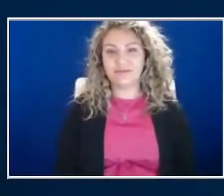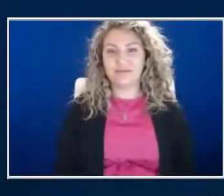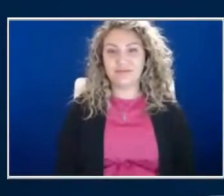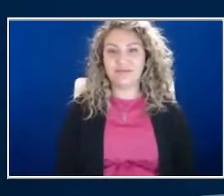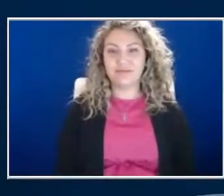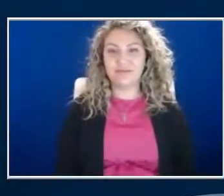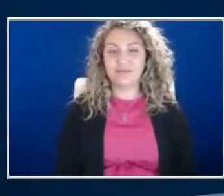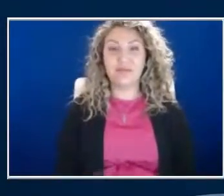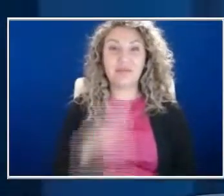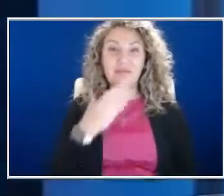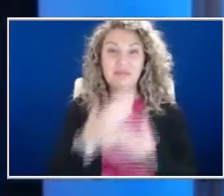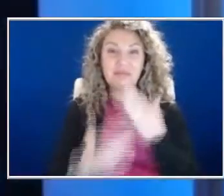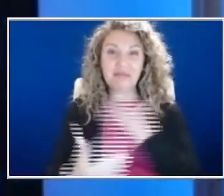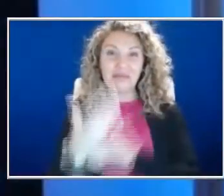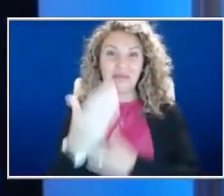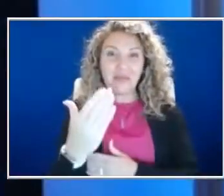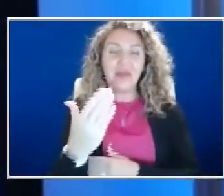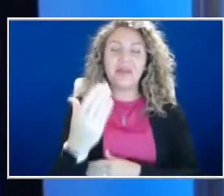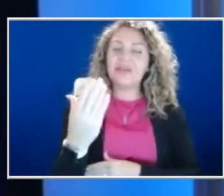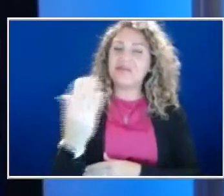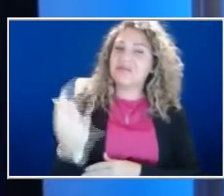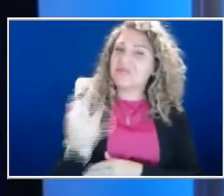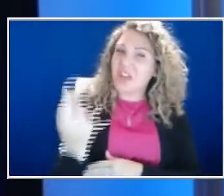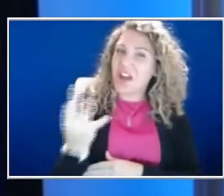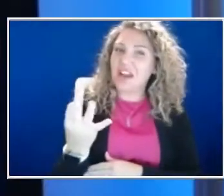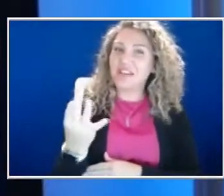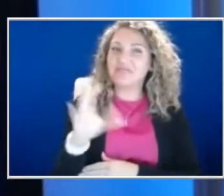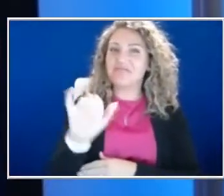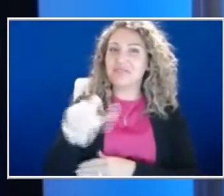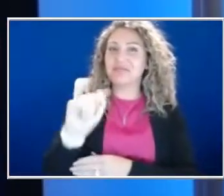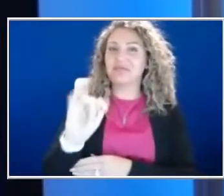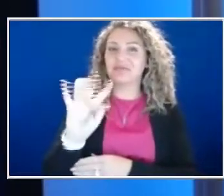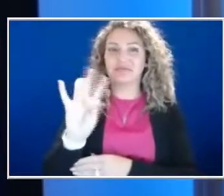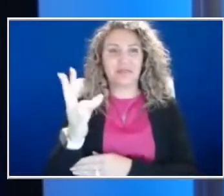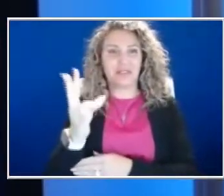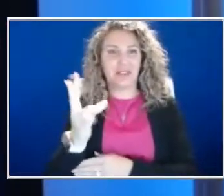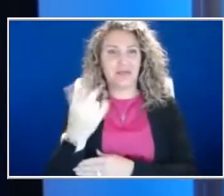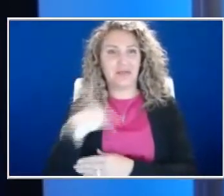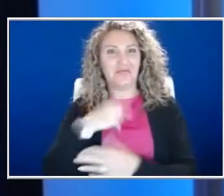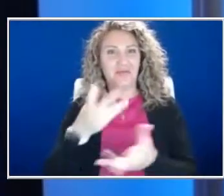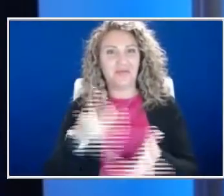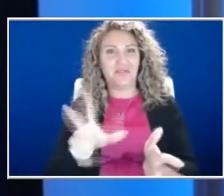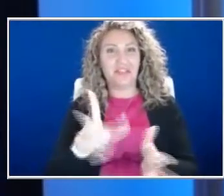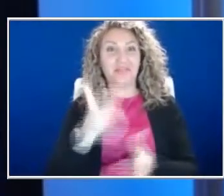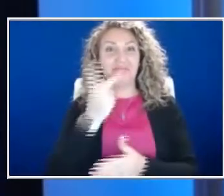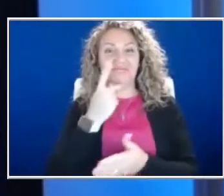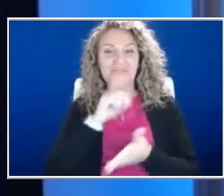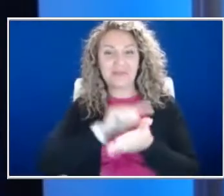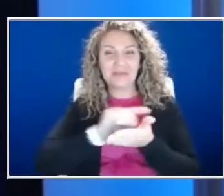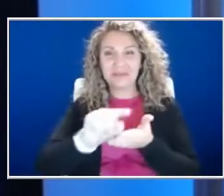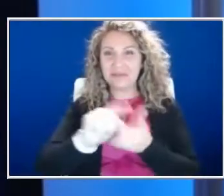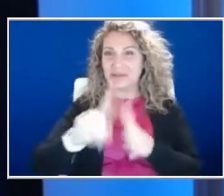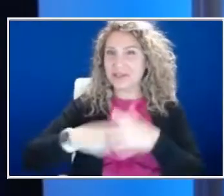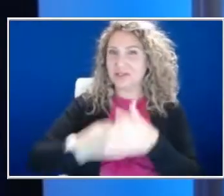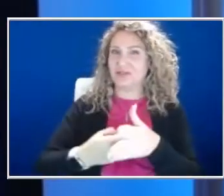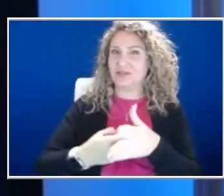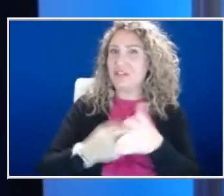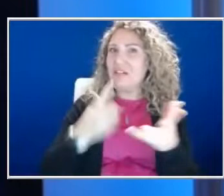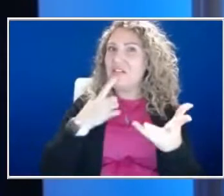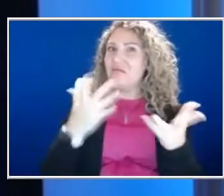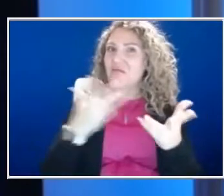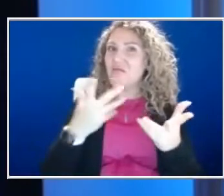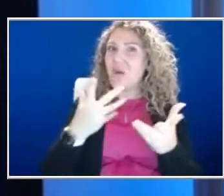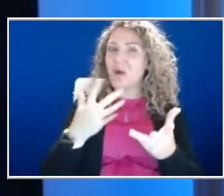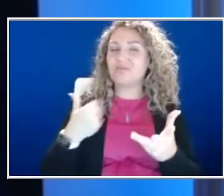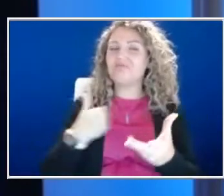Good morning. It is Friday, October 7th. We are wrapping up Pink Week in observance of the start of Breast Cancer Awareness Month. I'm Jessica Lovell.